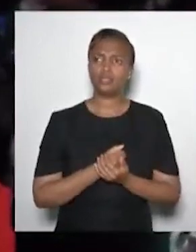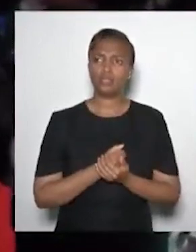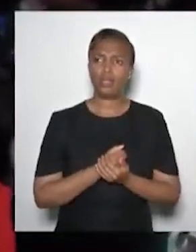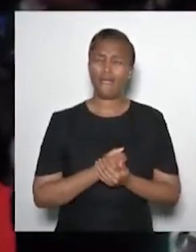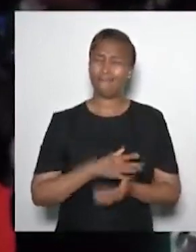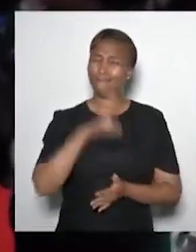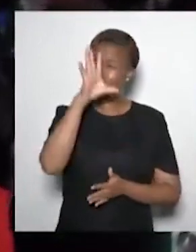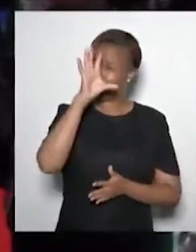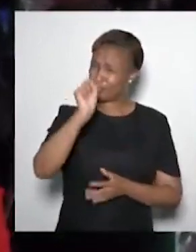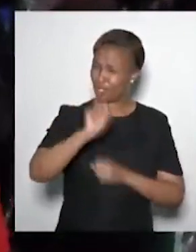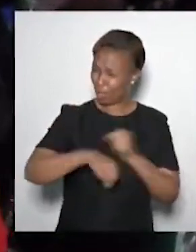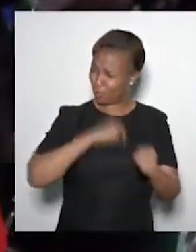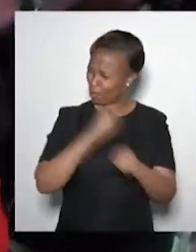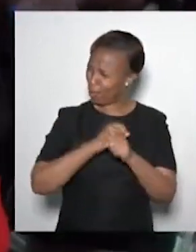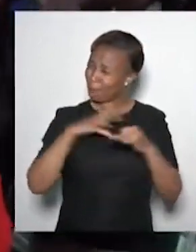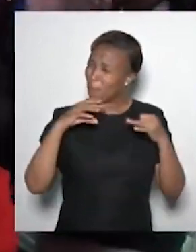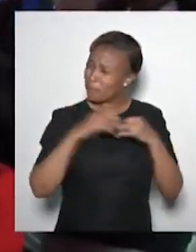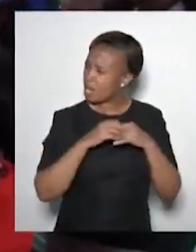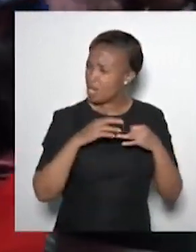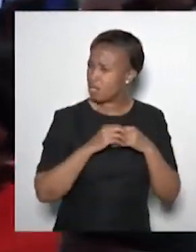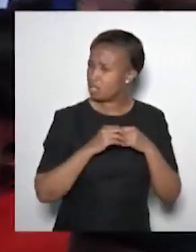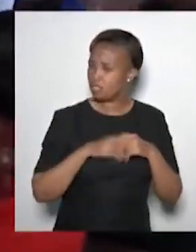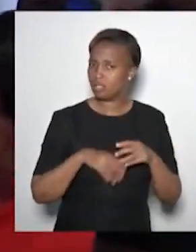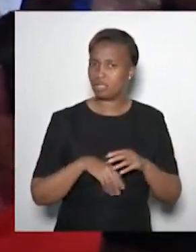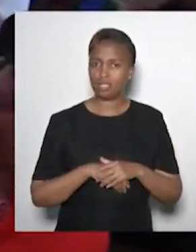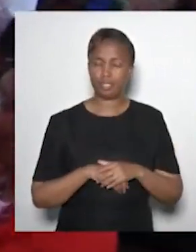50 years of marriage, don't you just like that, eh?